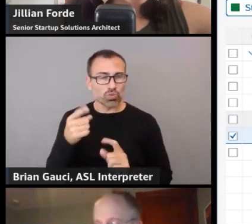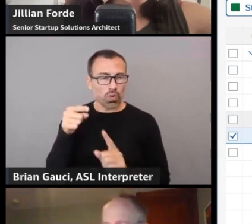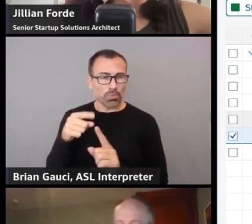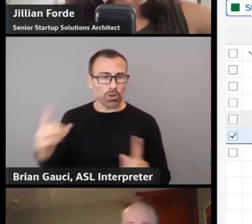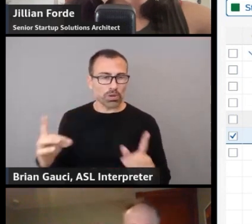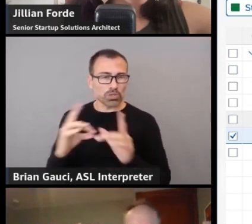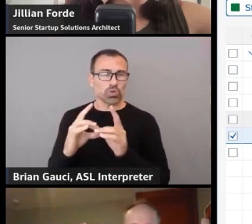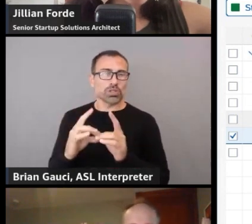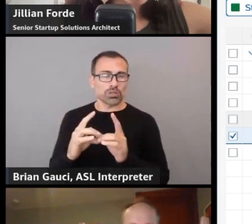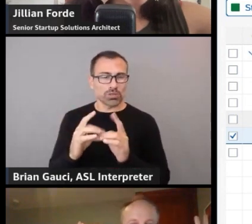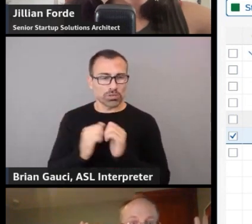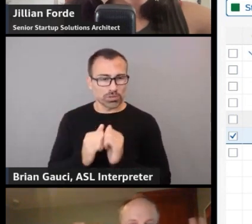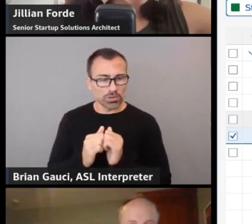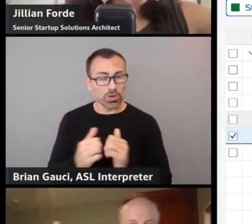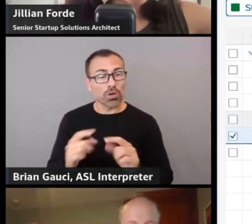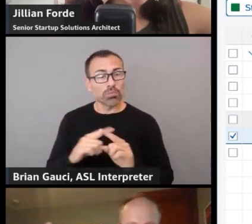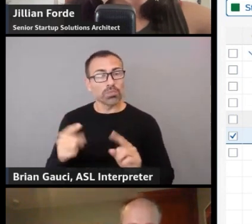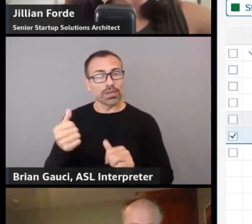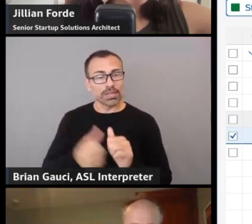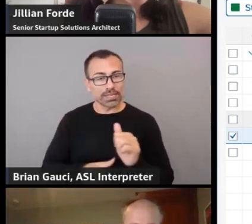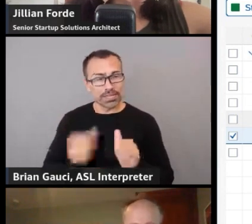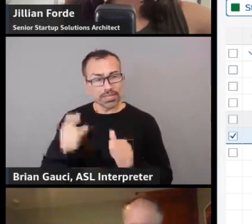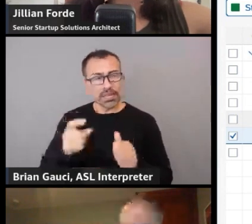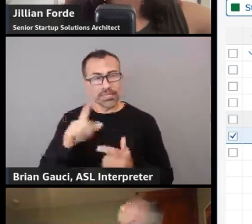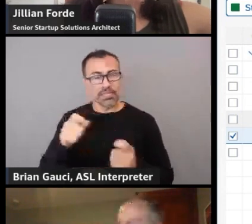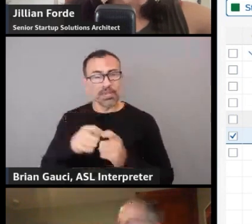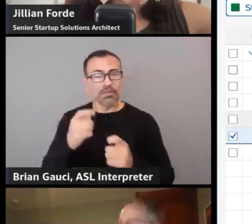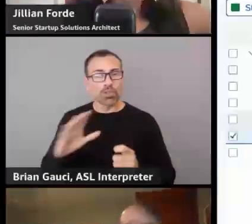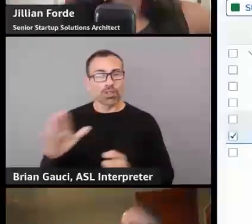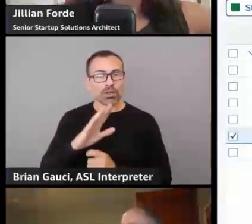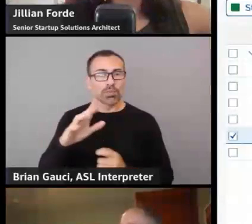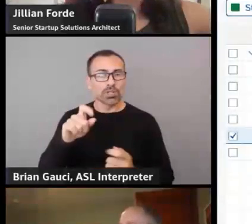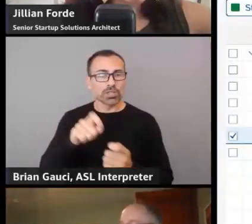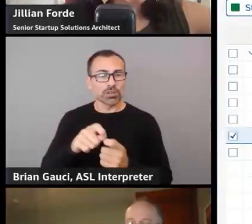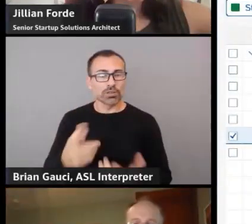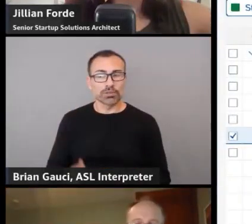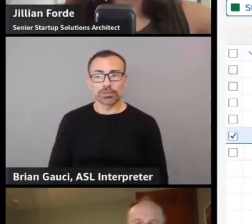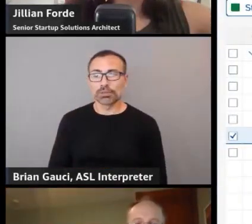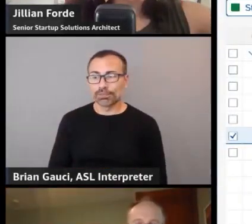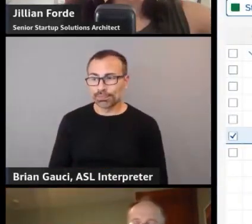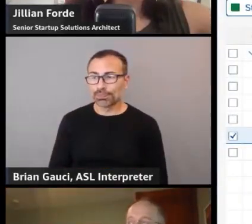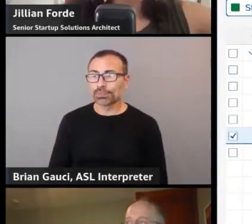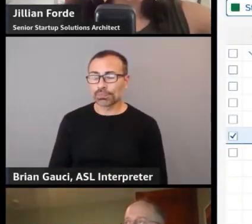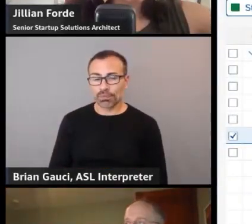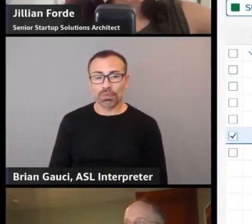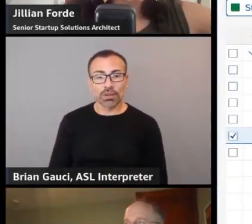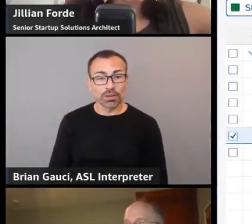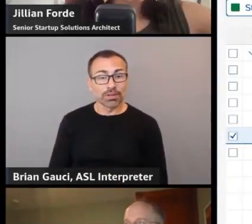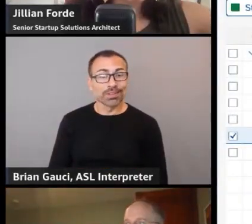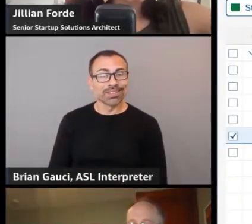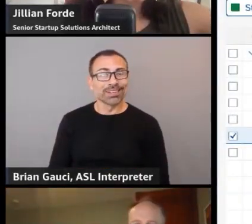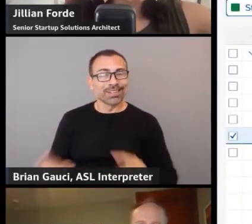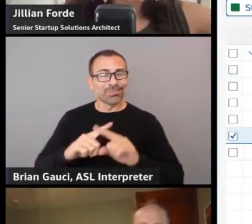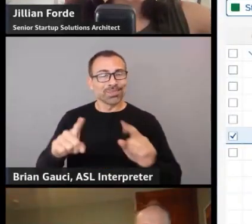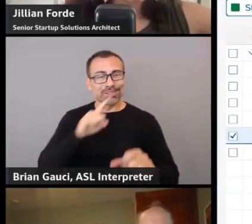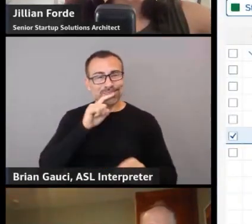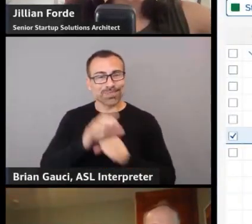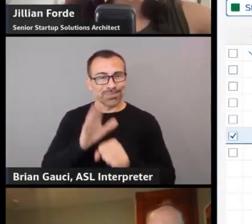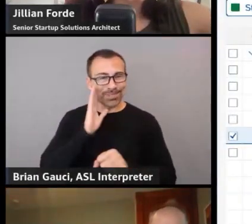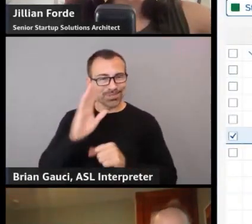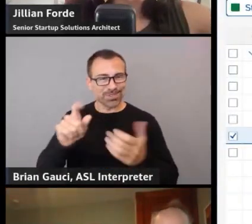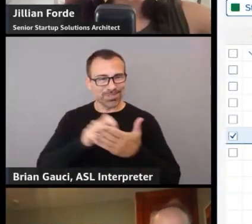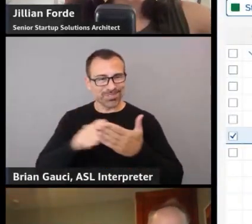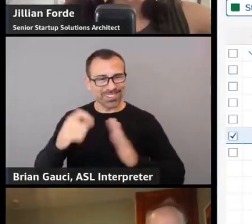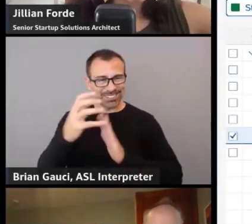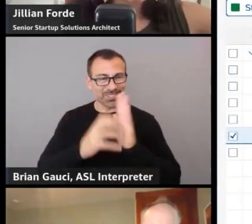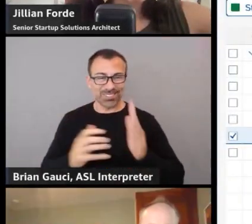each security administrator has control over their particular domain. But I promised we were going to write some code. So let's go and have some